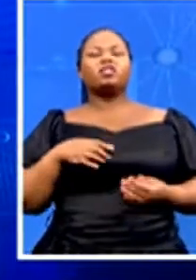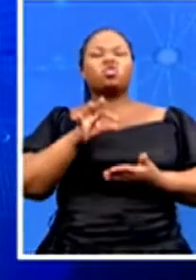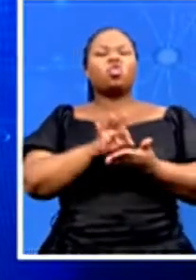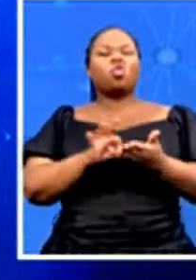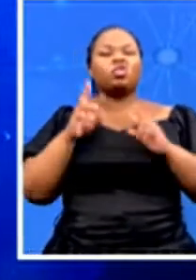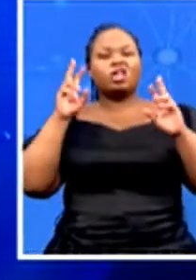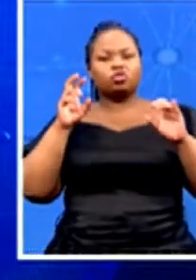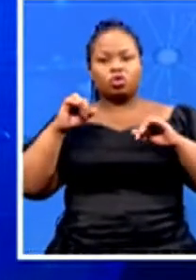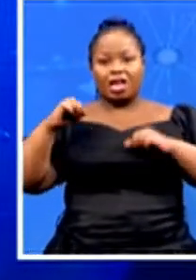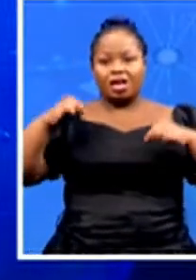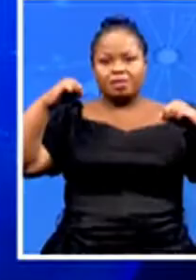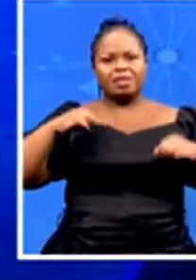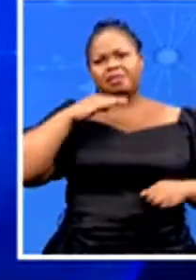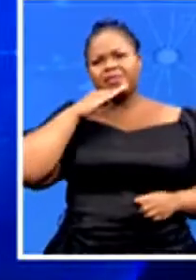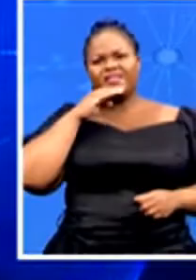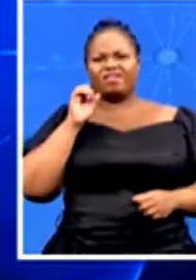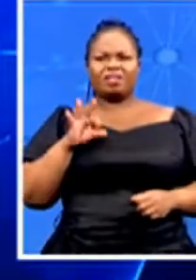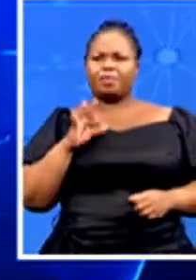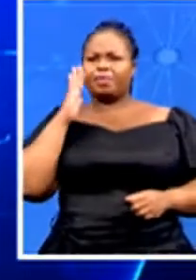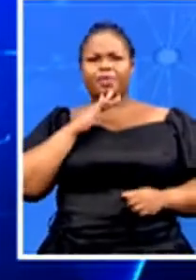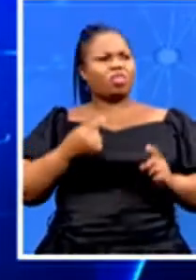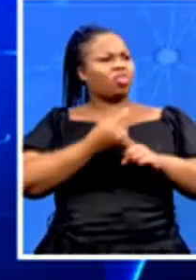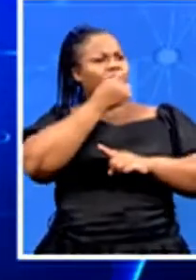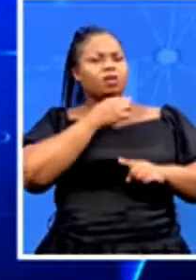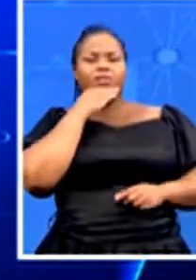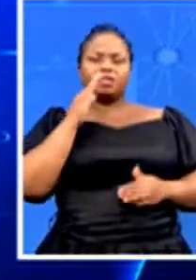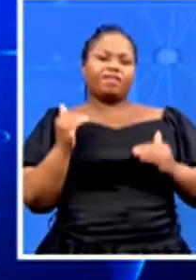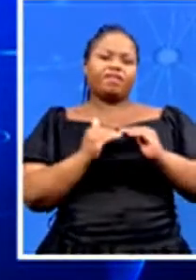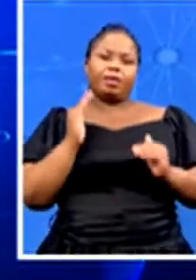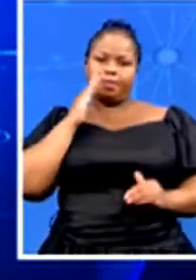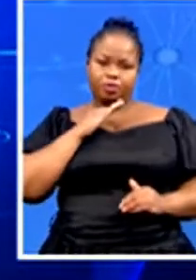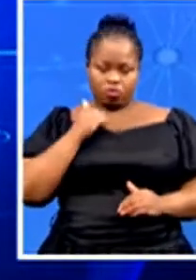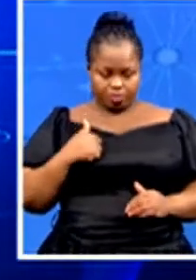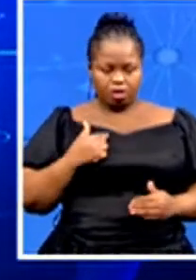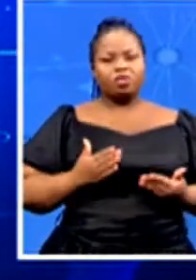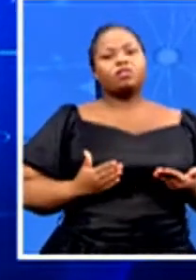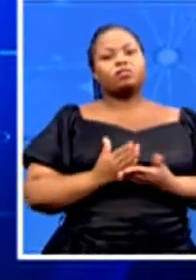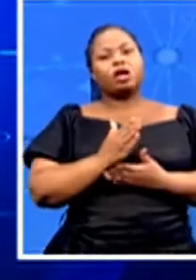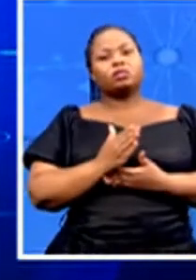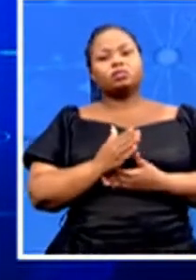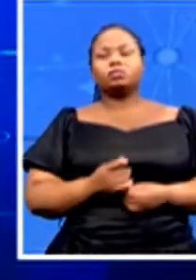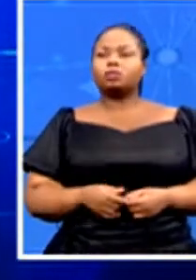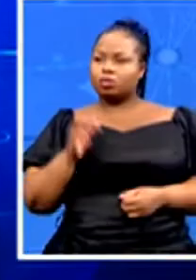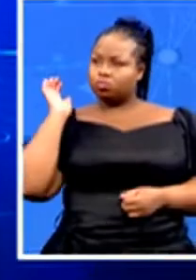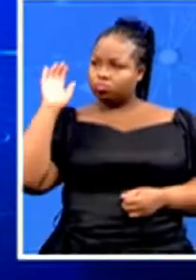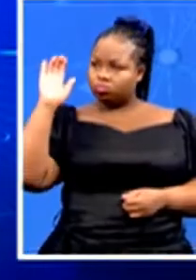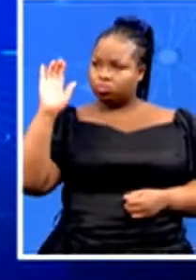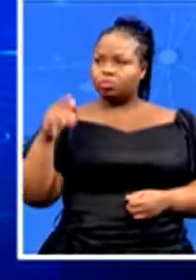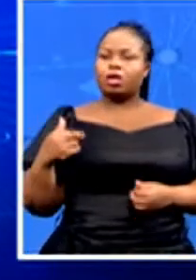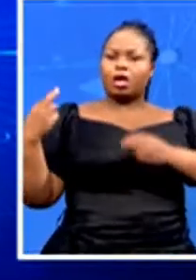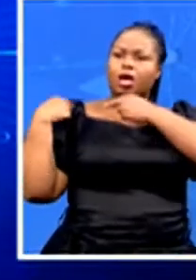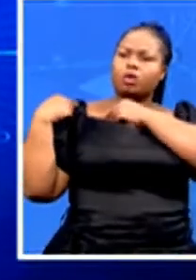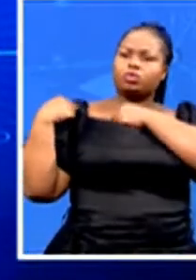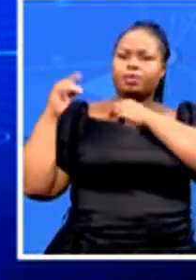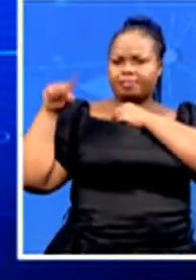fair. And so I reserve the right to hold you accountable. I reserve the right to be unhappy with